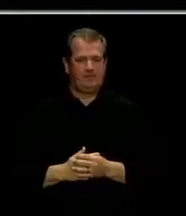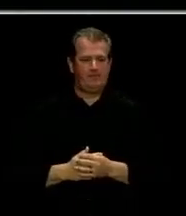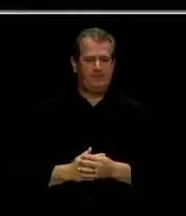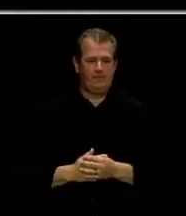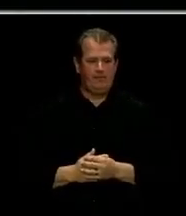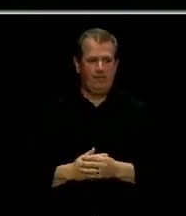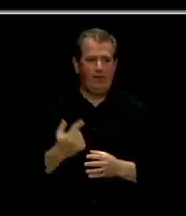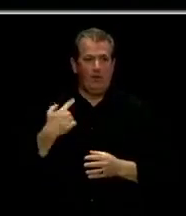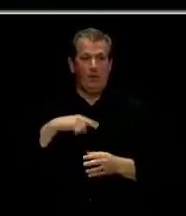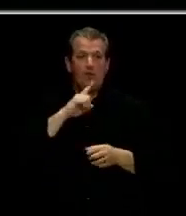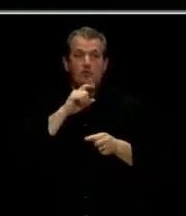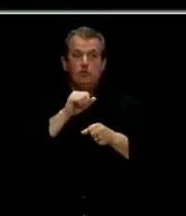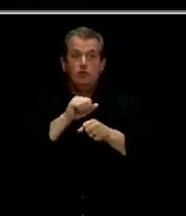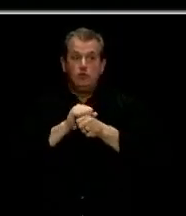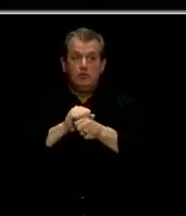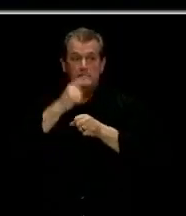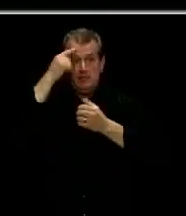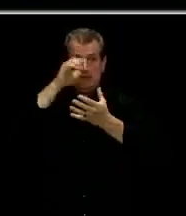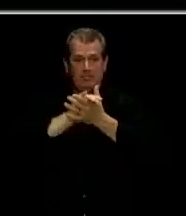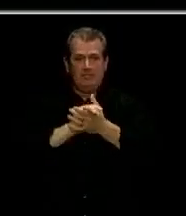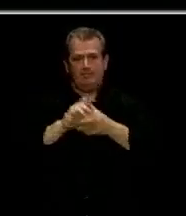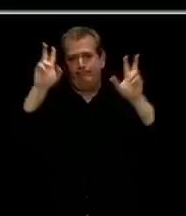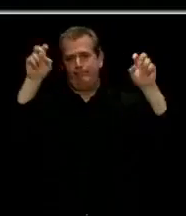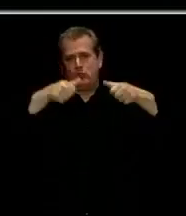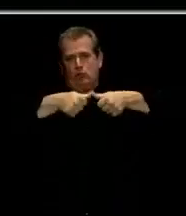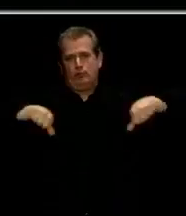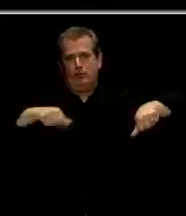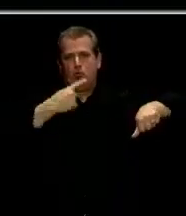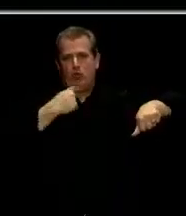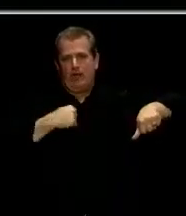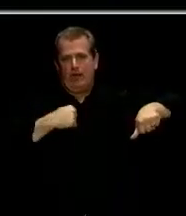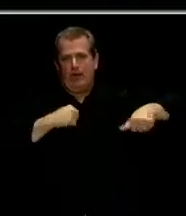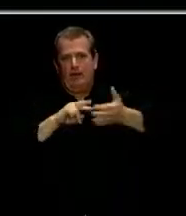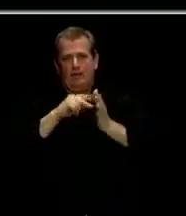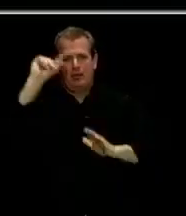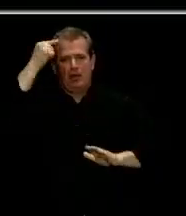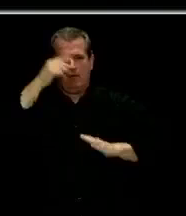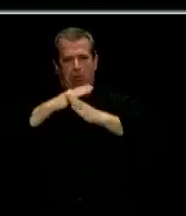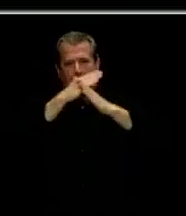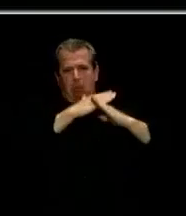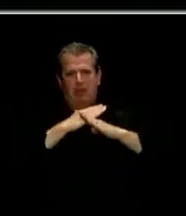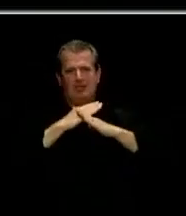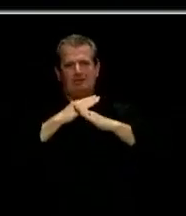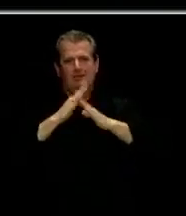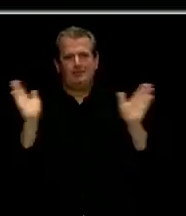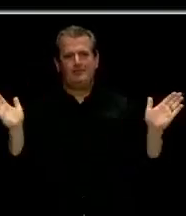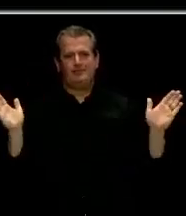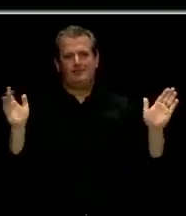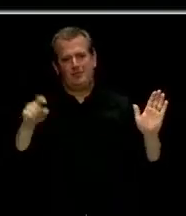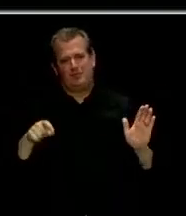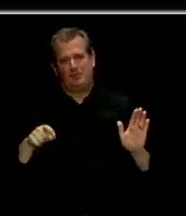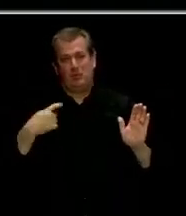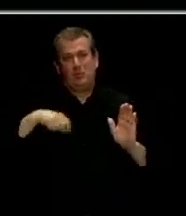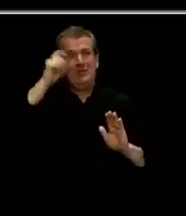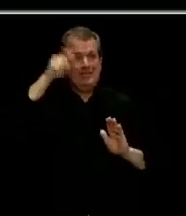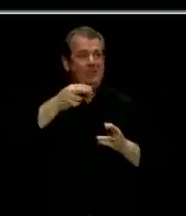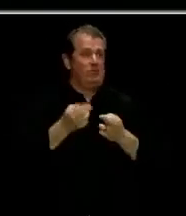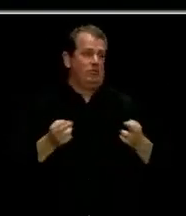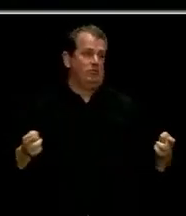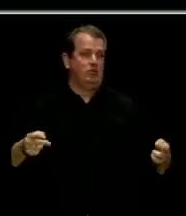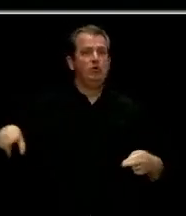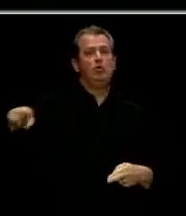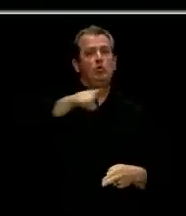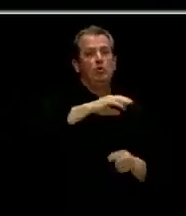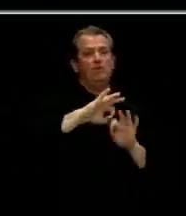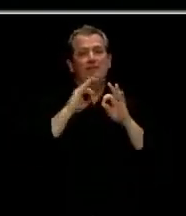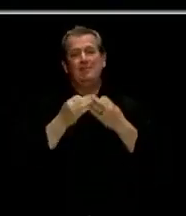We firmly believe that red tape should never stand in the way of accessing resources. You need more, and the resources that families like yours need